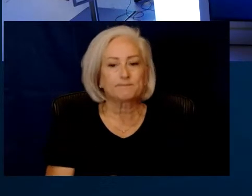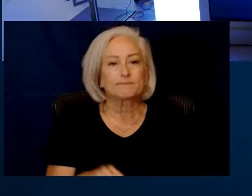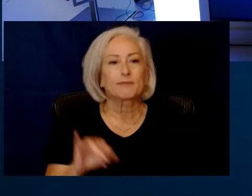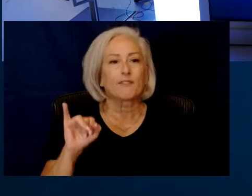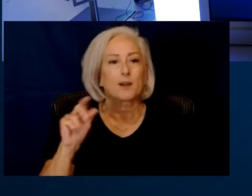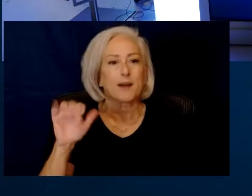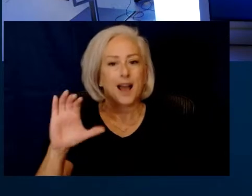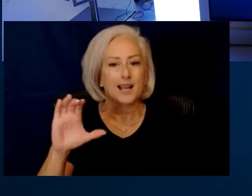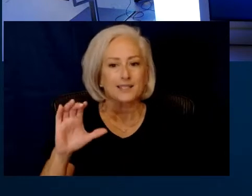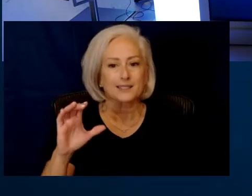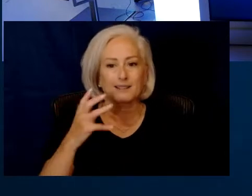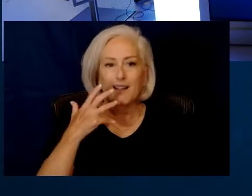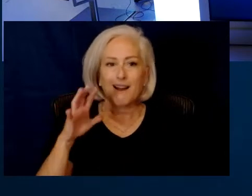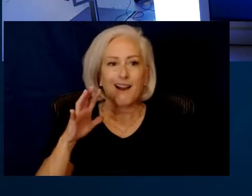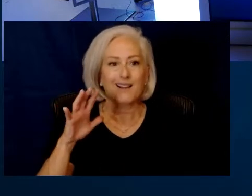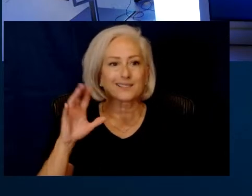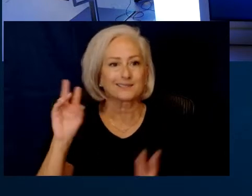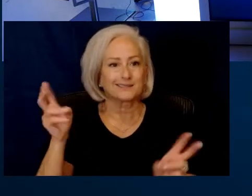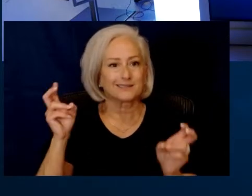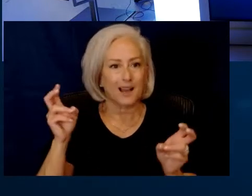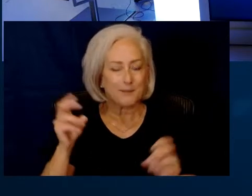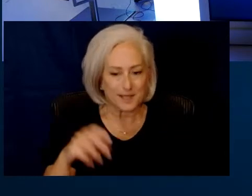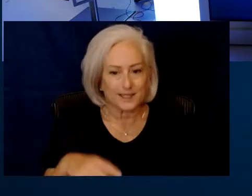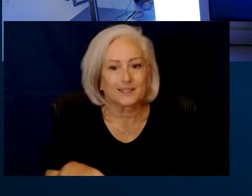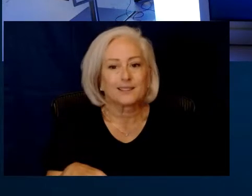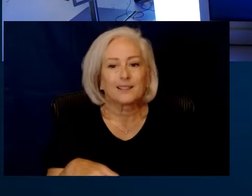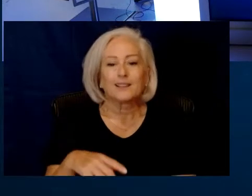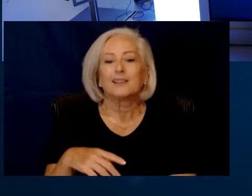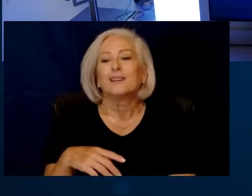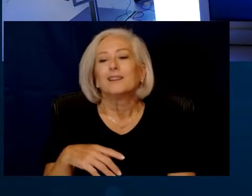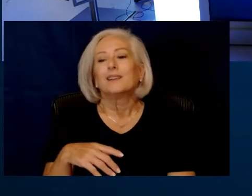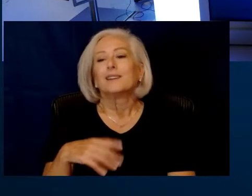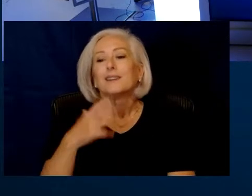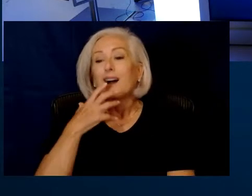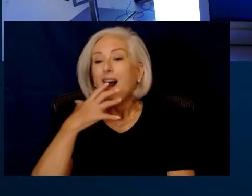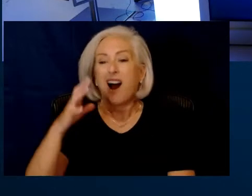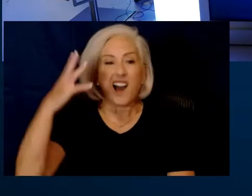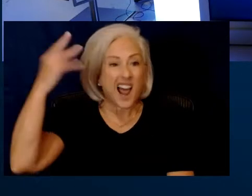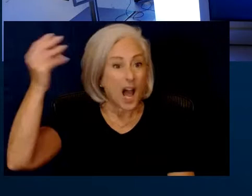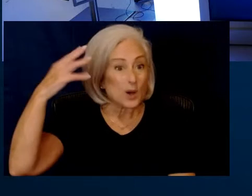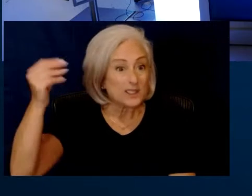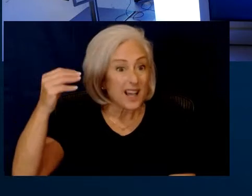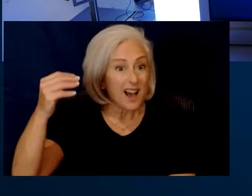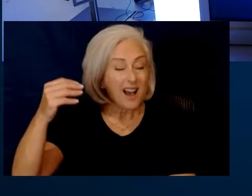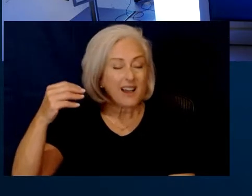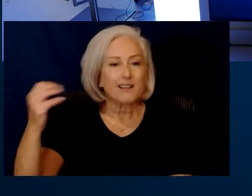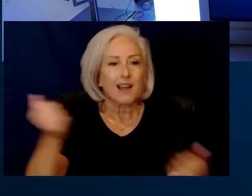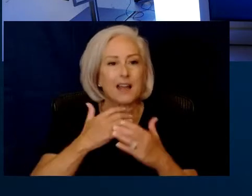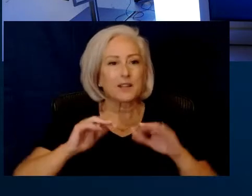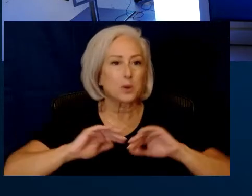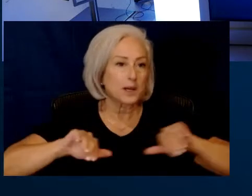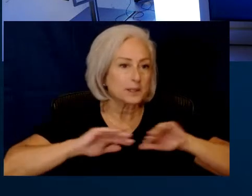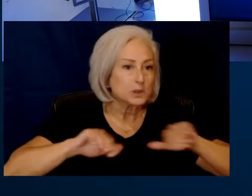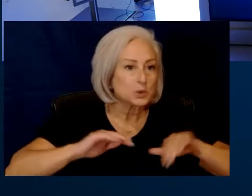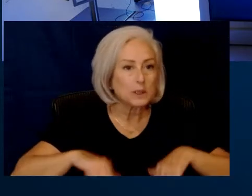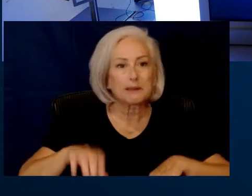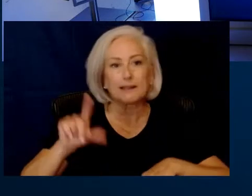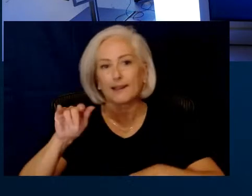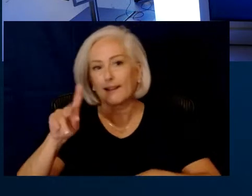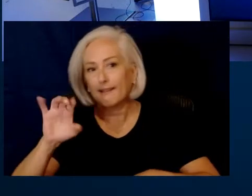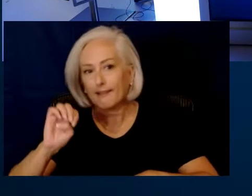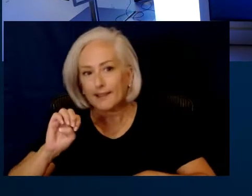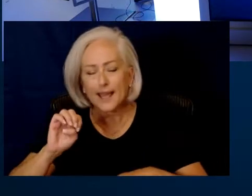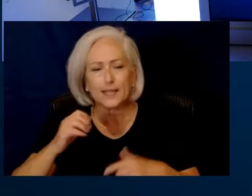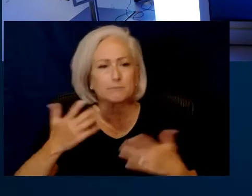hot. Everybody's been cooling off at pools and lakes, and Isaac wants to know, what's your take, I'm paraphrasing, what's your take on the safety of going